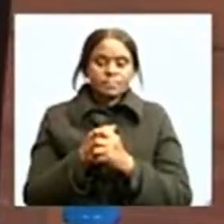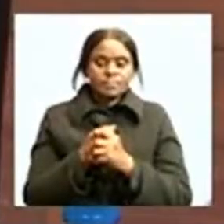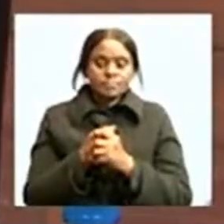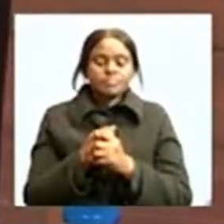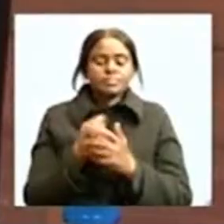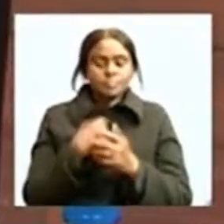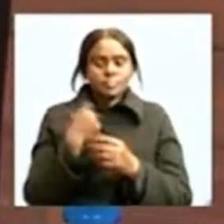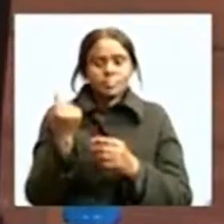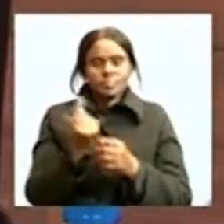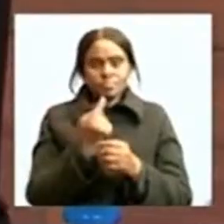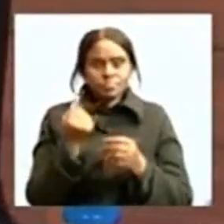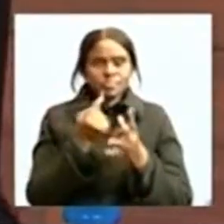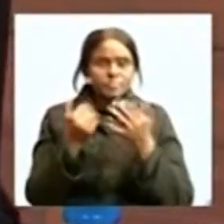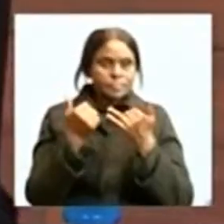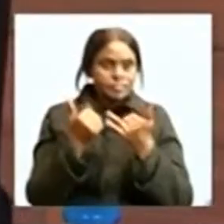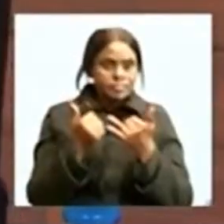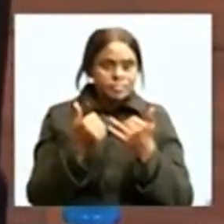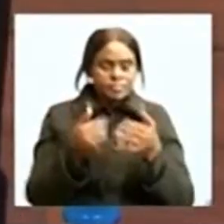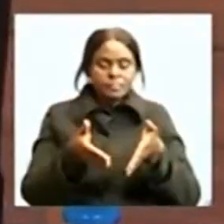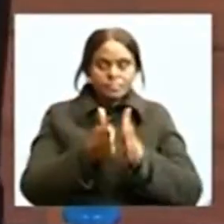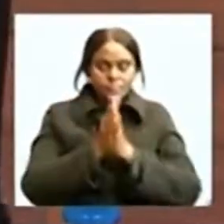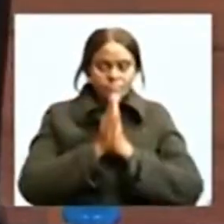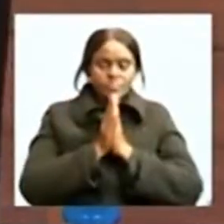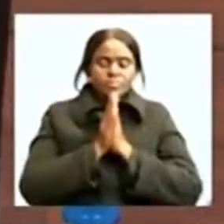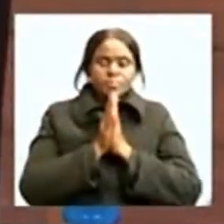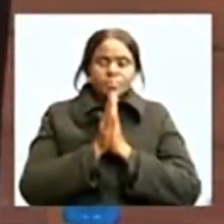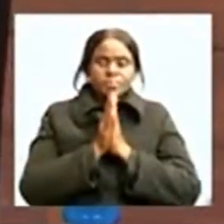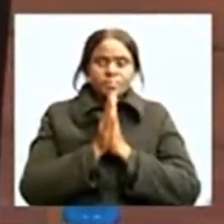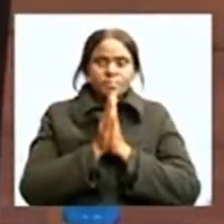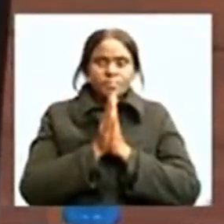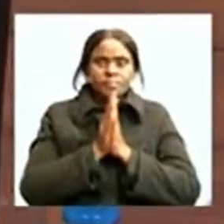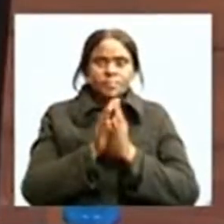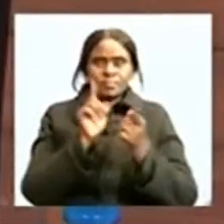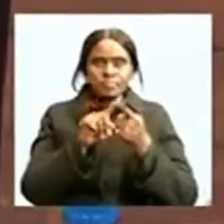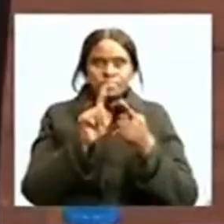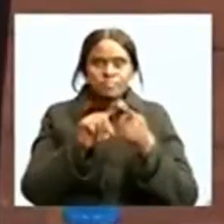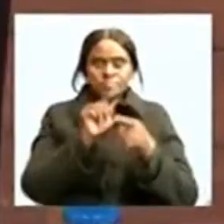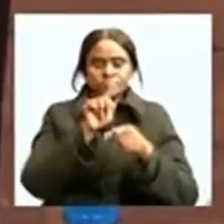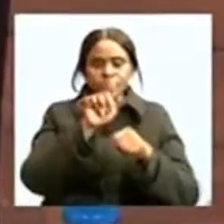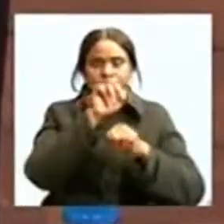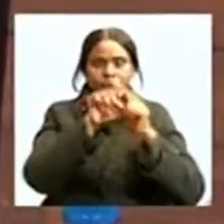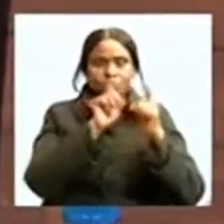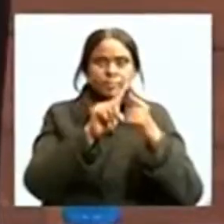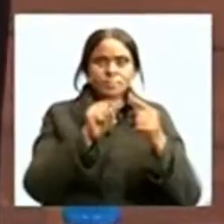I would like to ask one question to sum up,